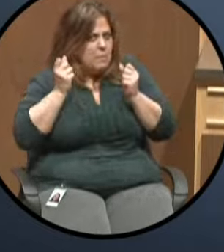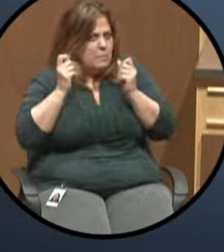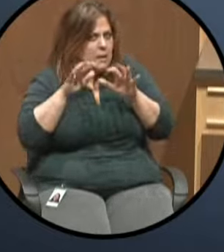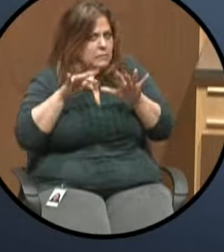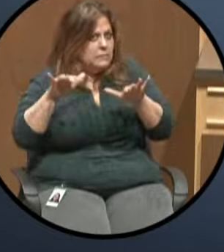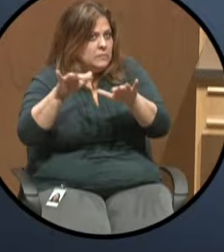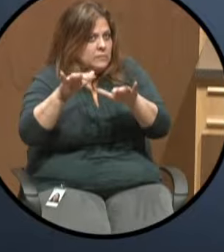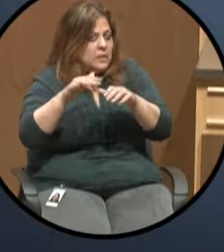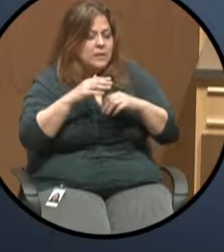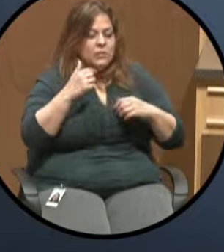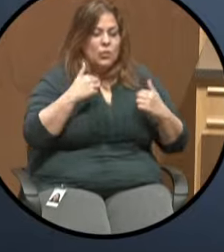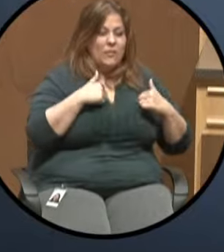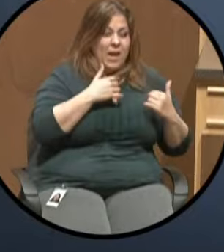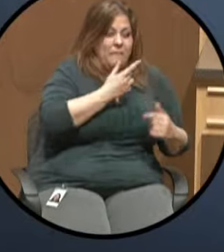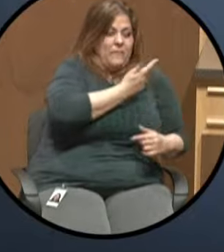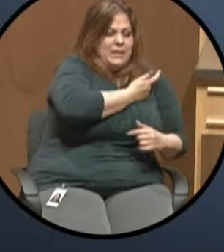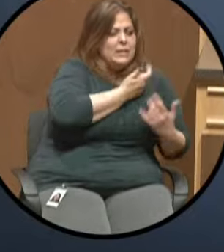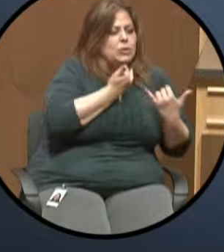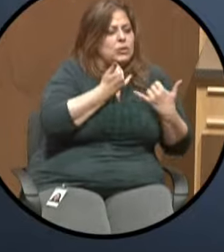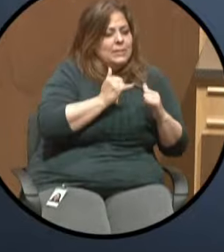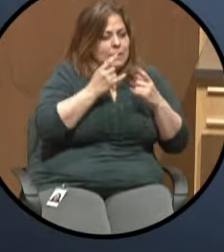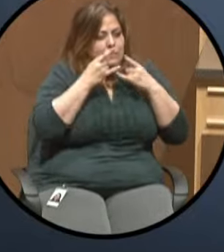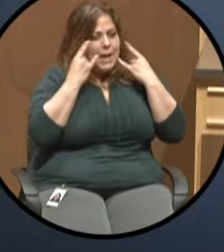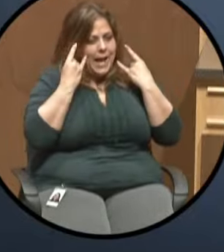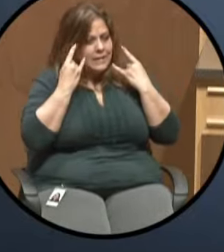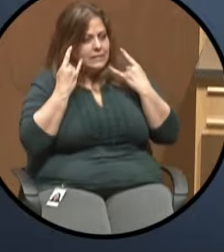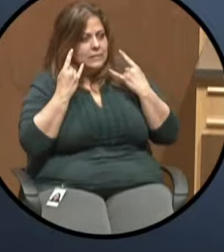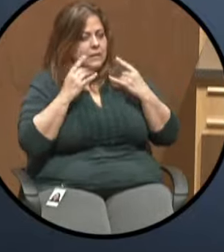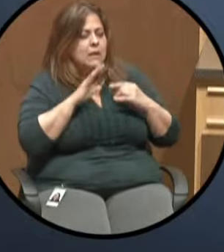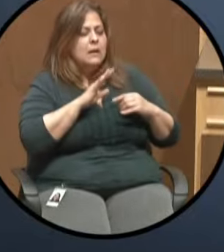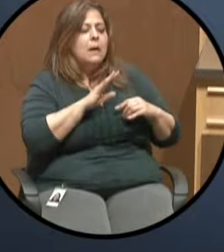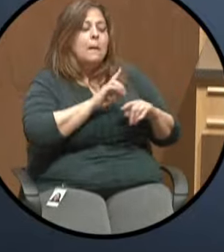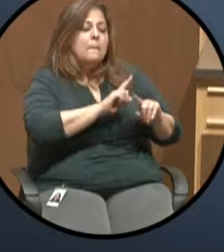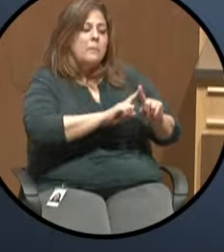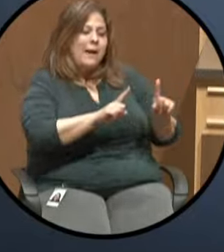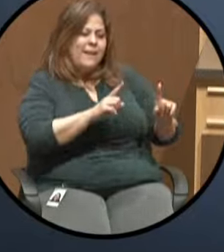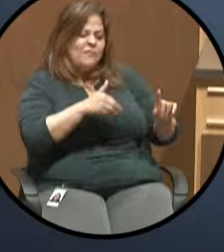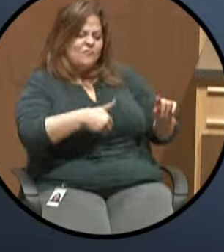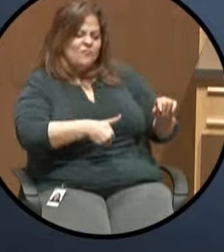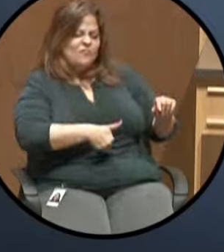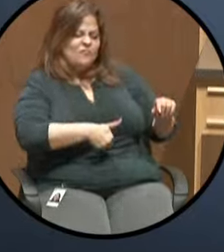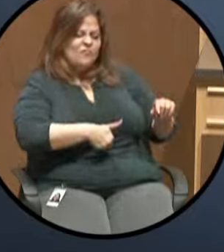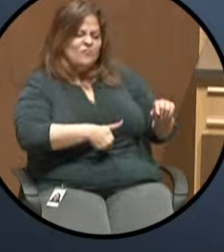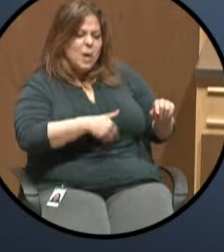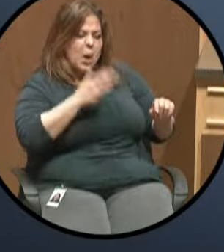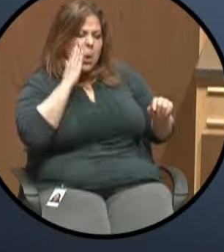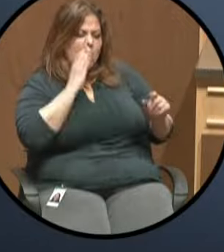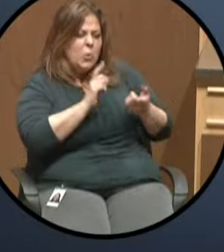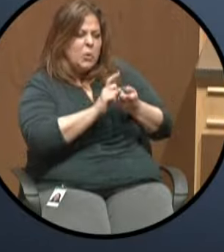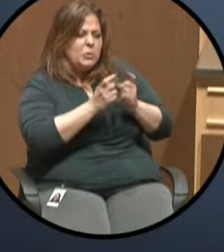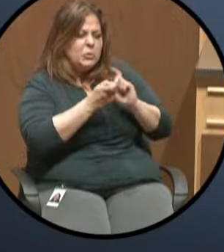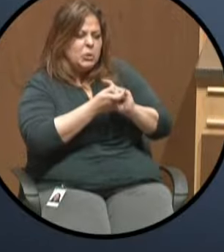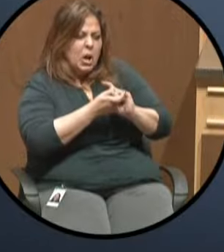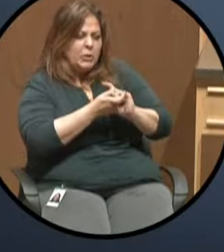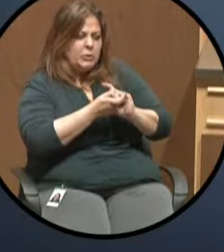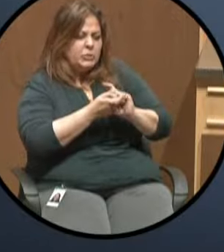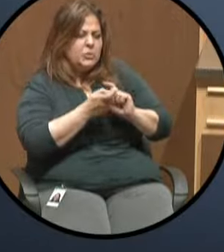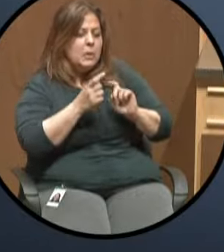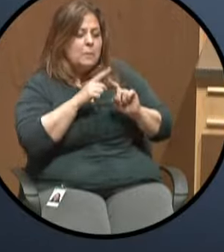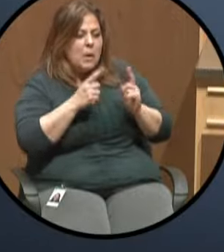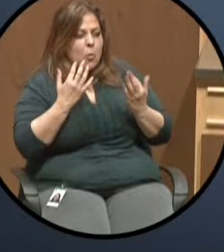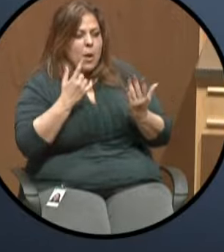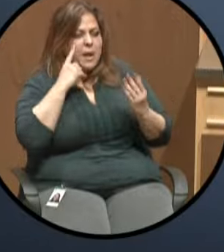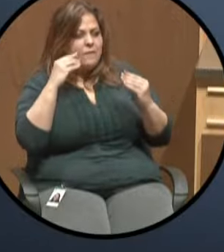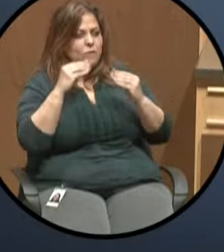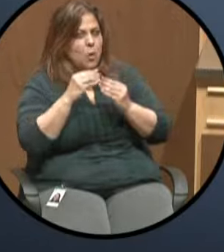if you're vaccinated for the time being. But I have a feeling that eventually they will change that recommendation with more data